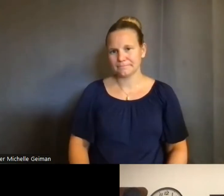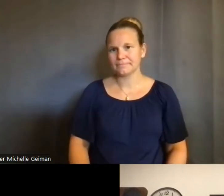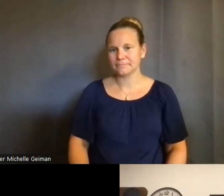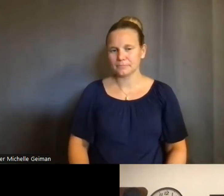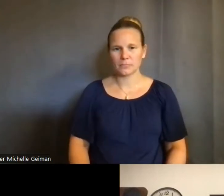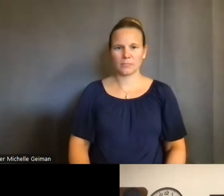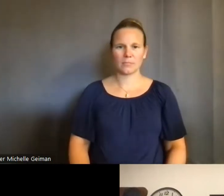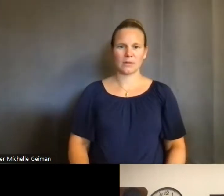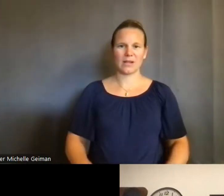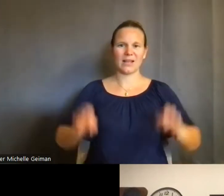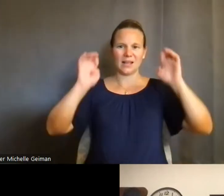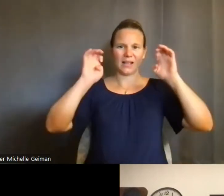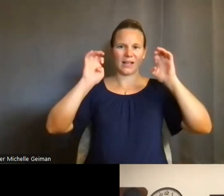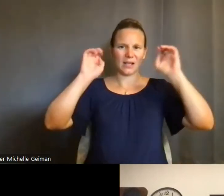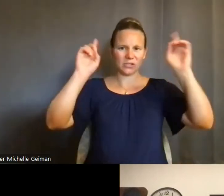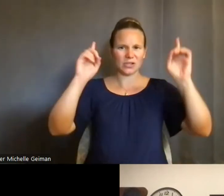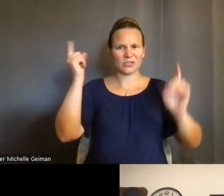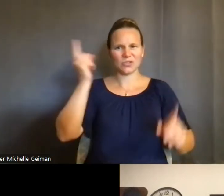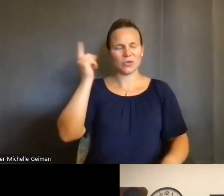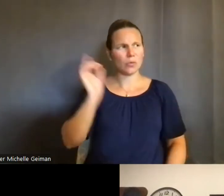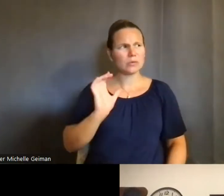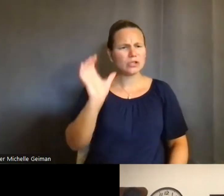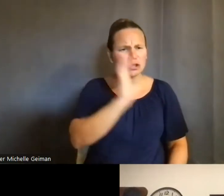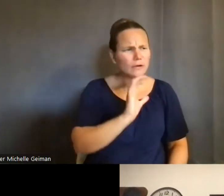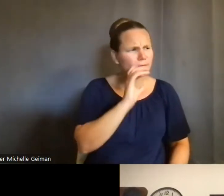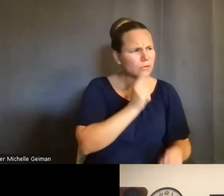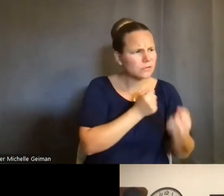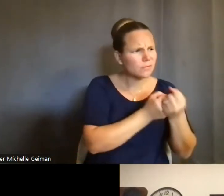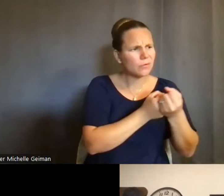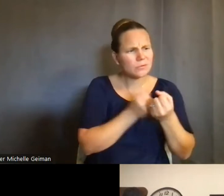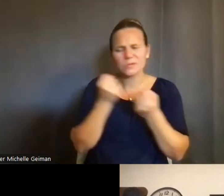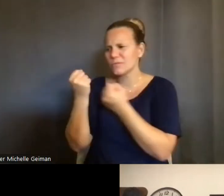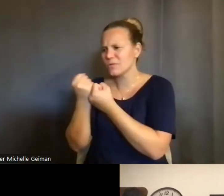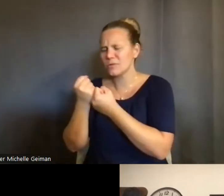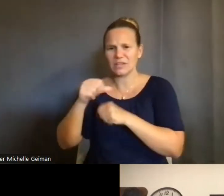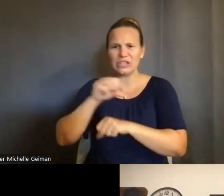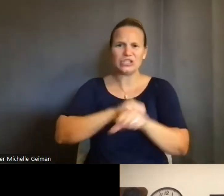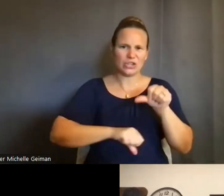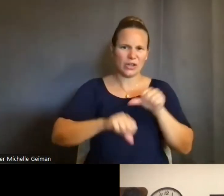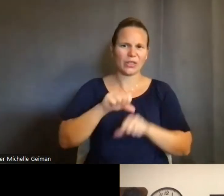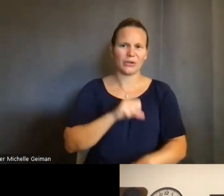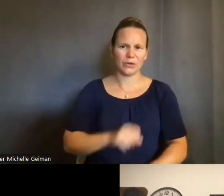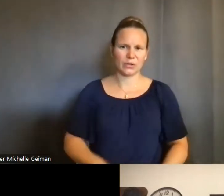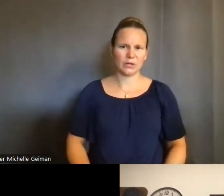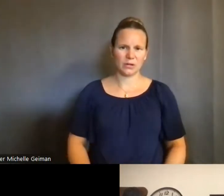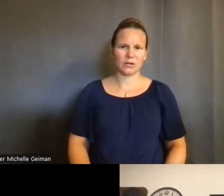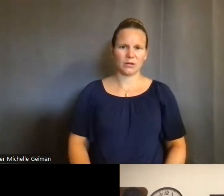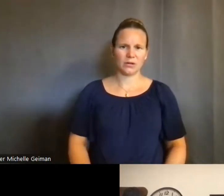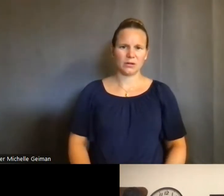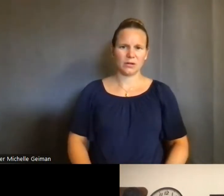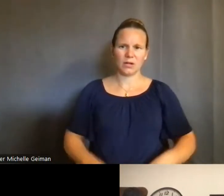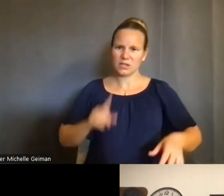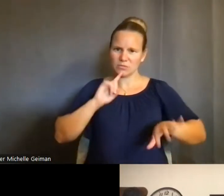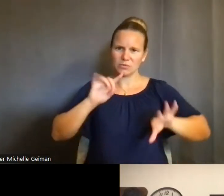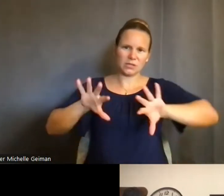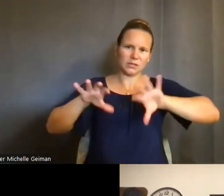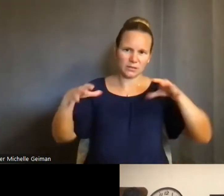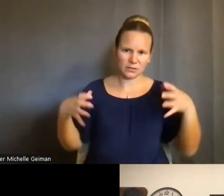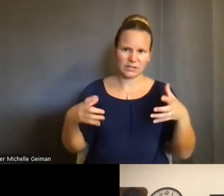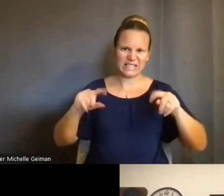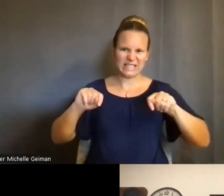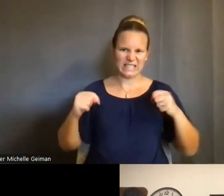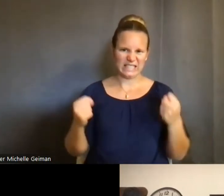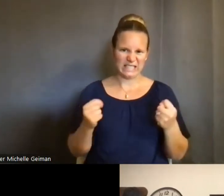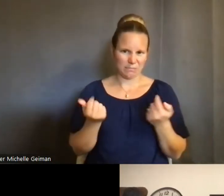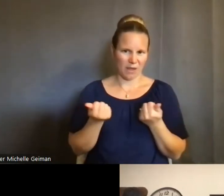to support one another. It's that kind of job where it's such a team mindset, and really the greatest benefit